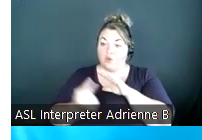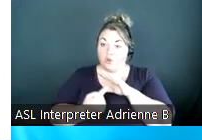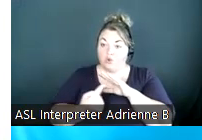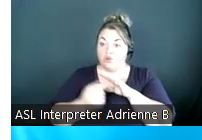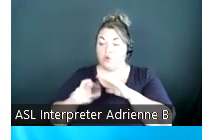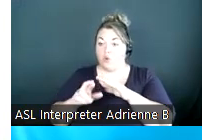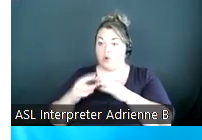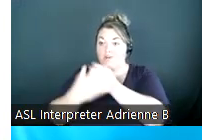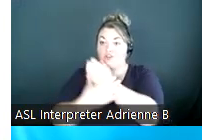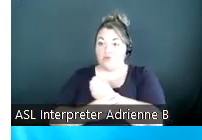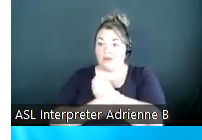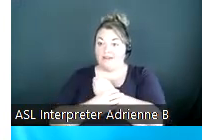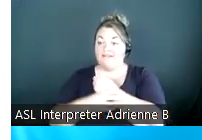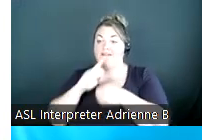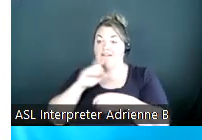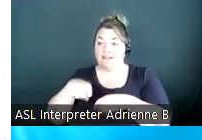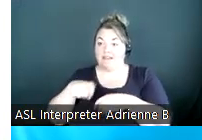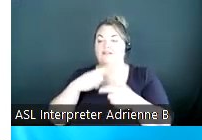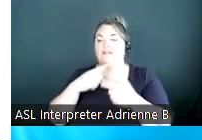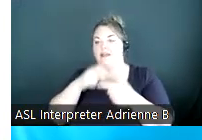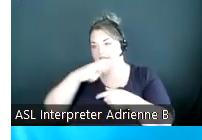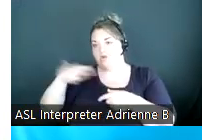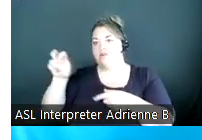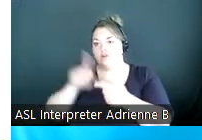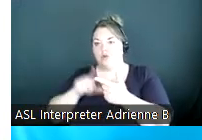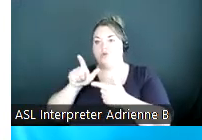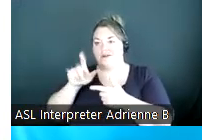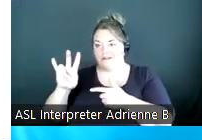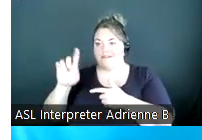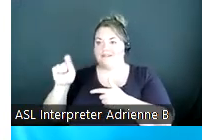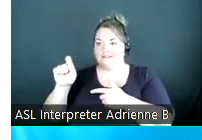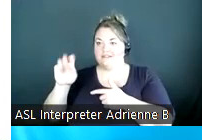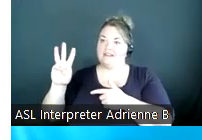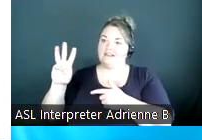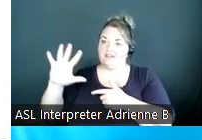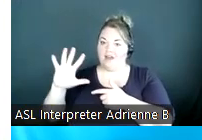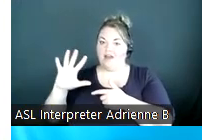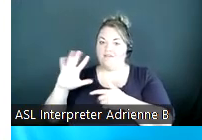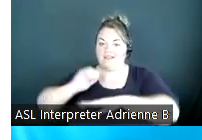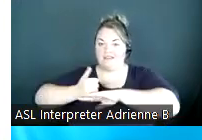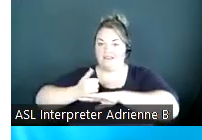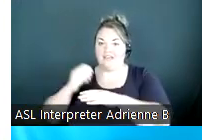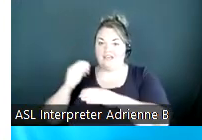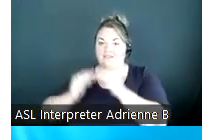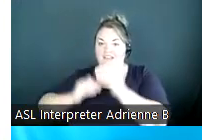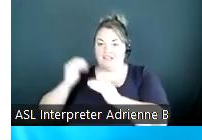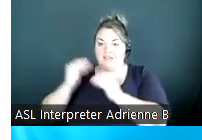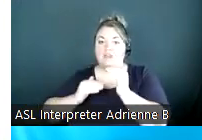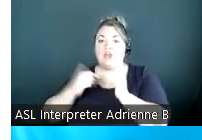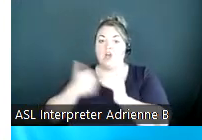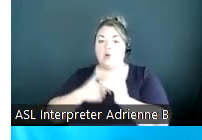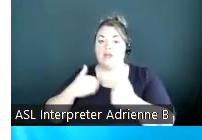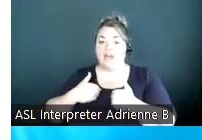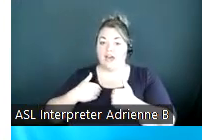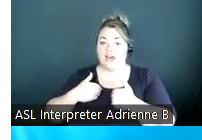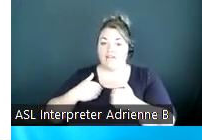be transferred over to a 2765 designated facility. We have information included around increased personnel